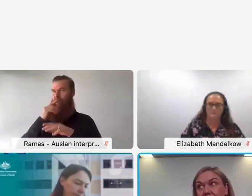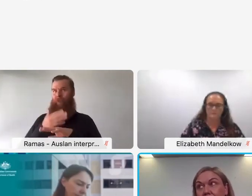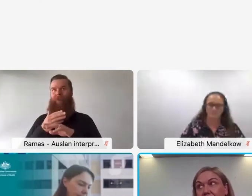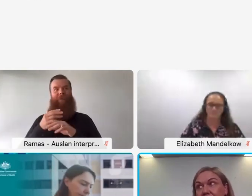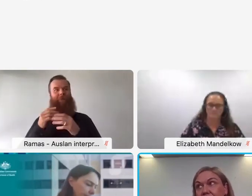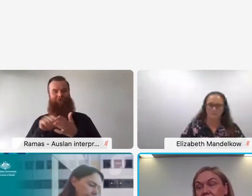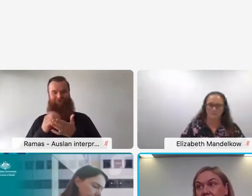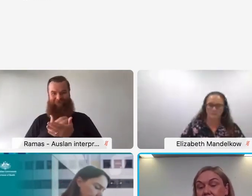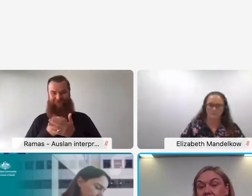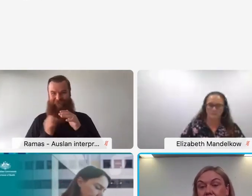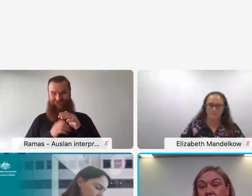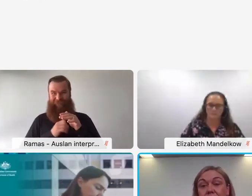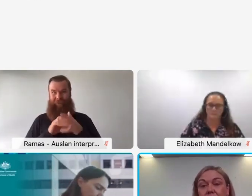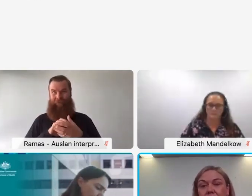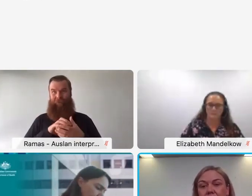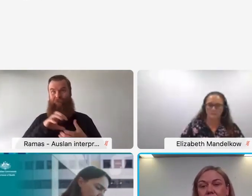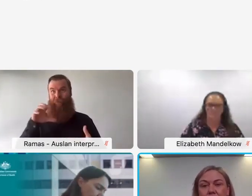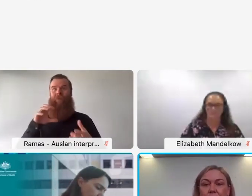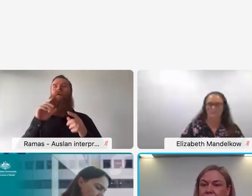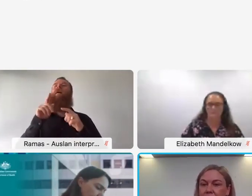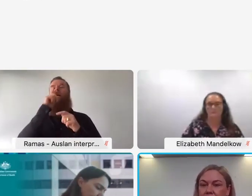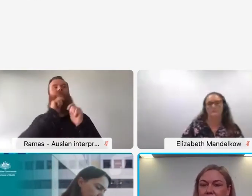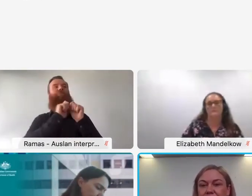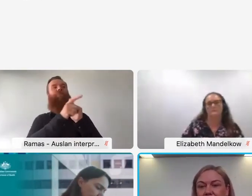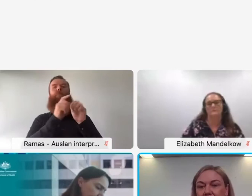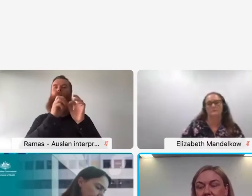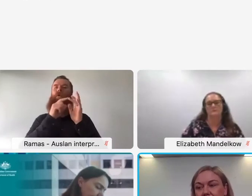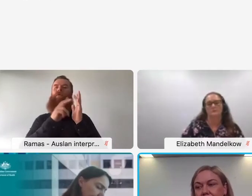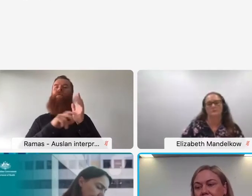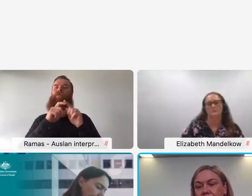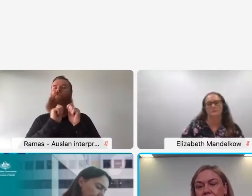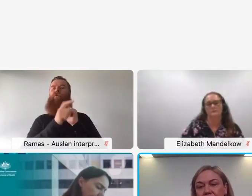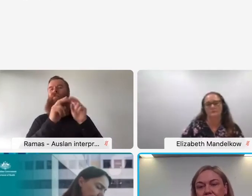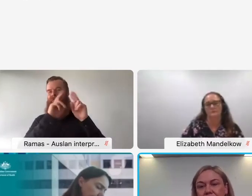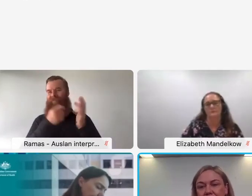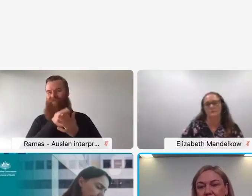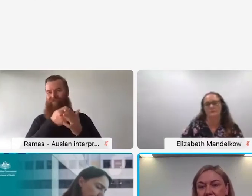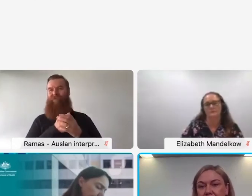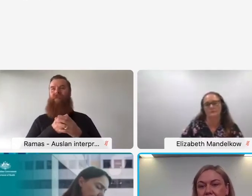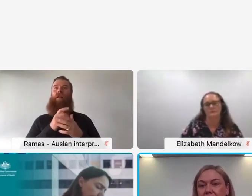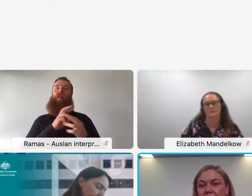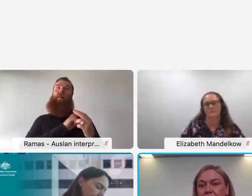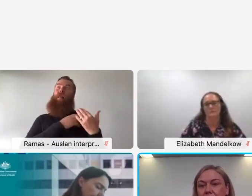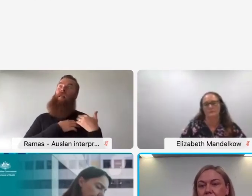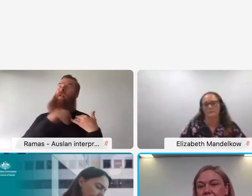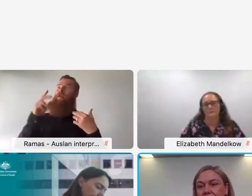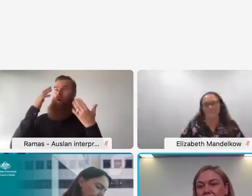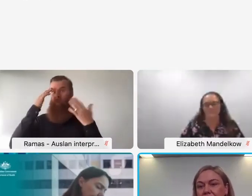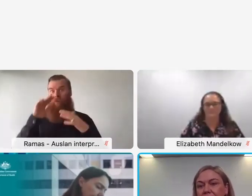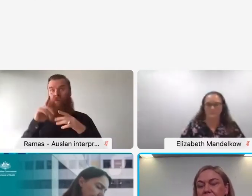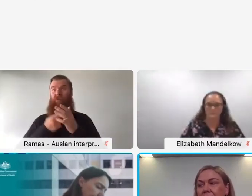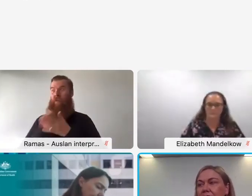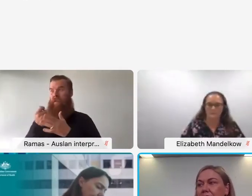bond and their rent. You're not responsible for that accommodation if they lease a